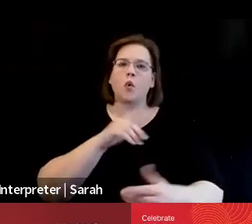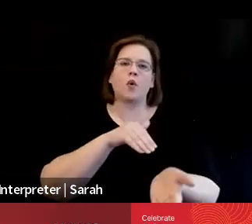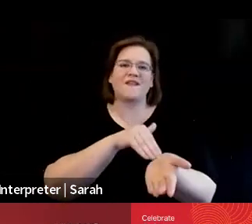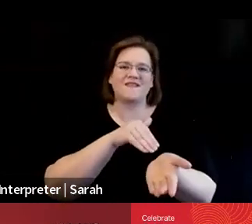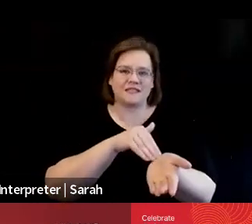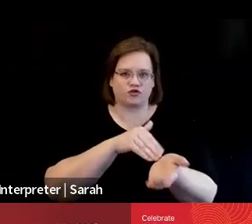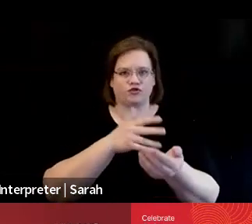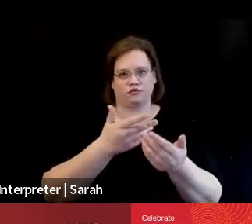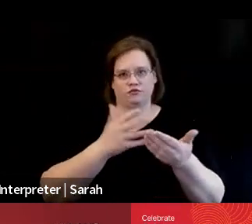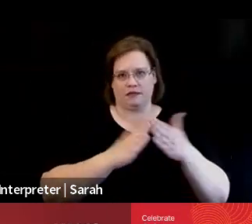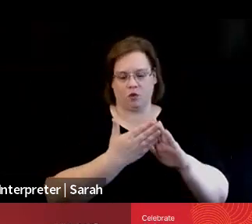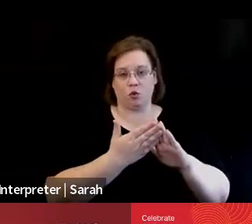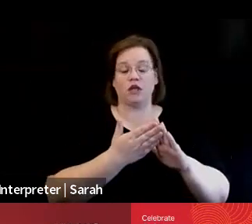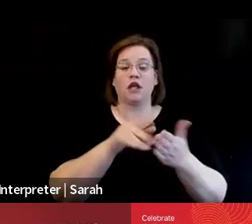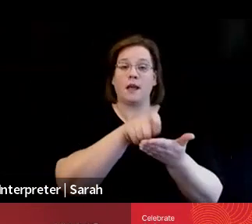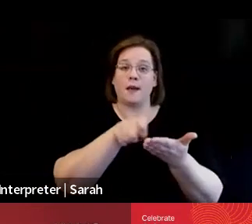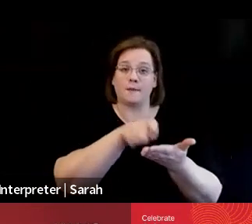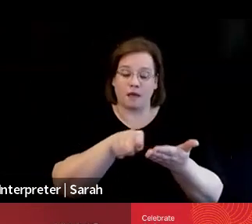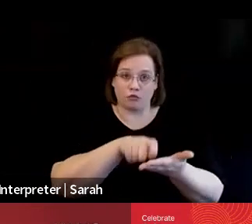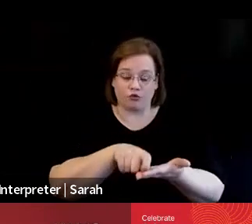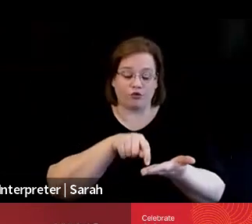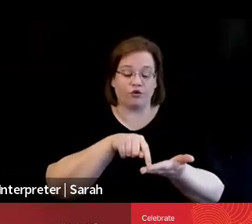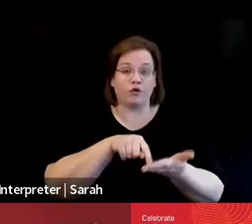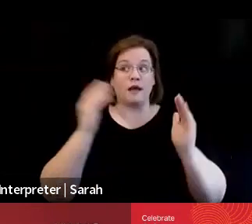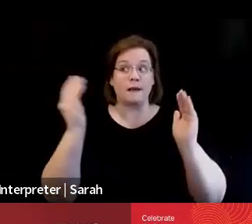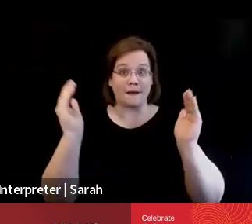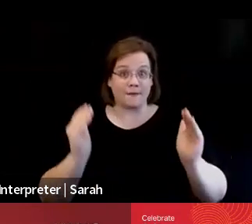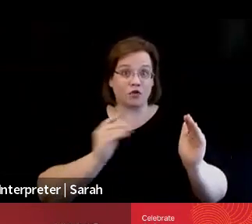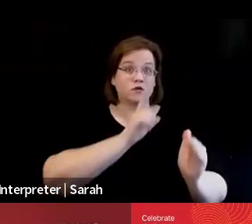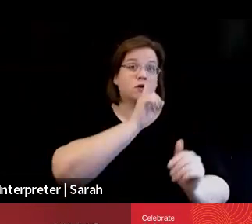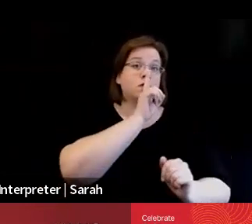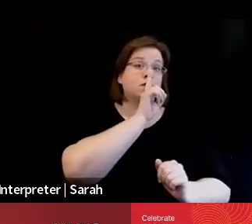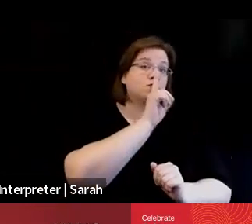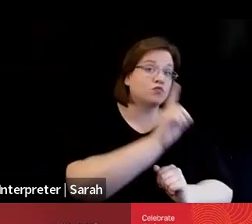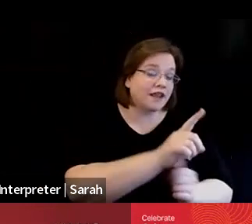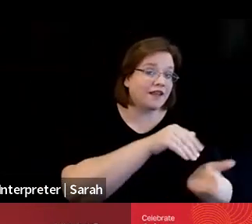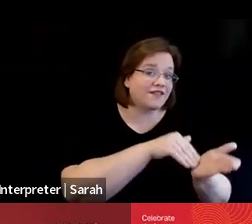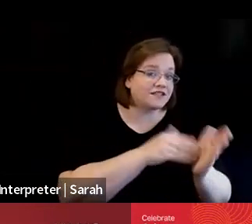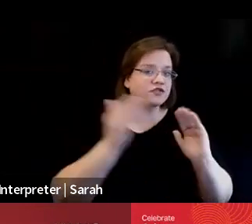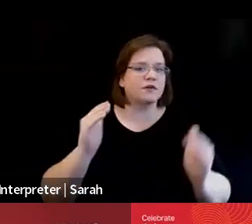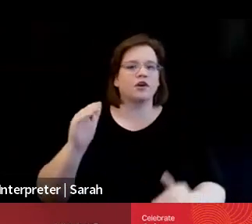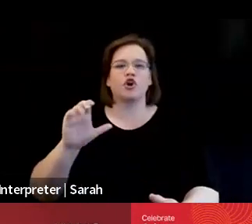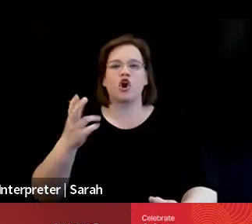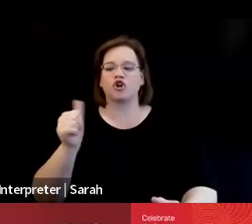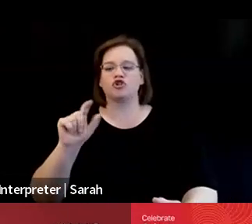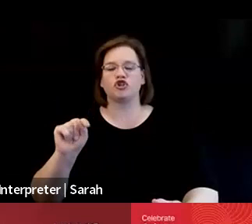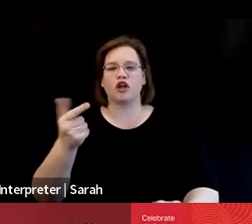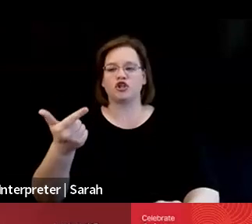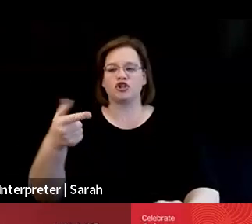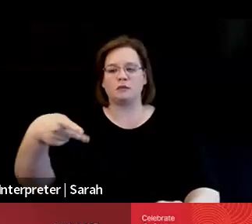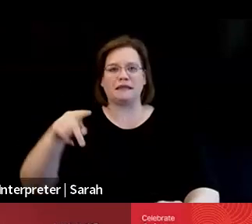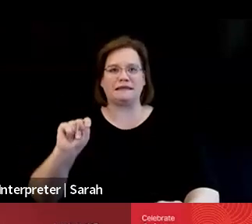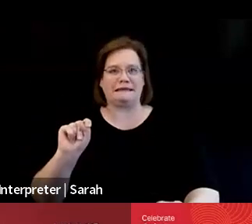that shows, it compares real physicians versus Chat GPT in terms of providing information for